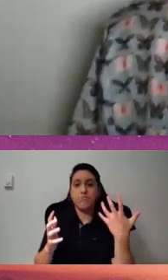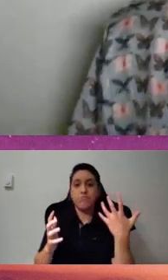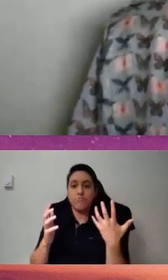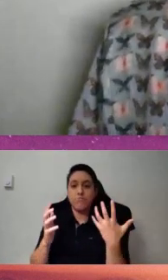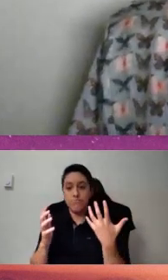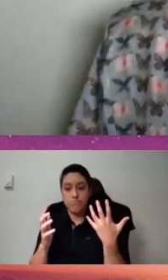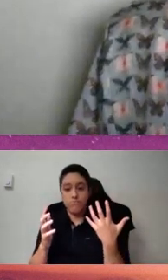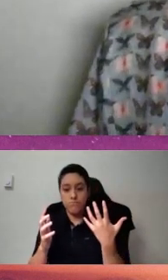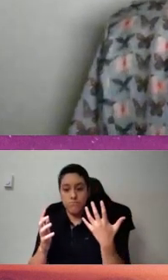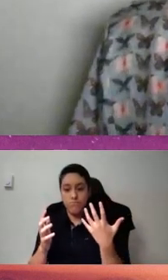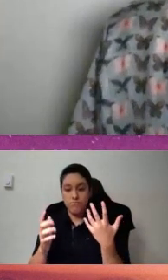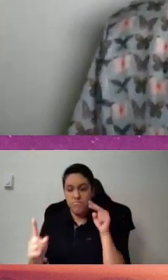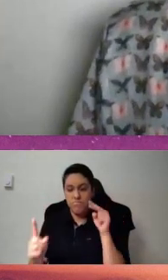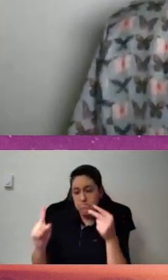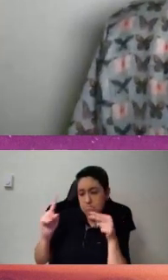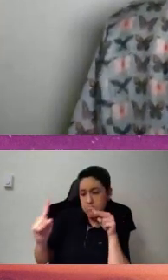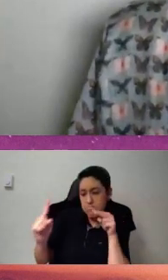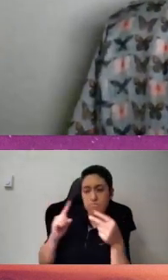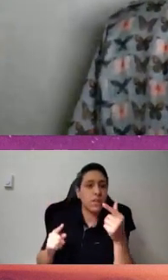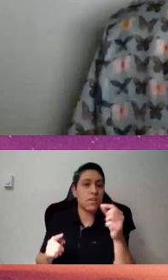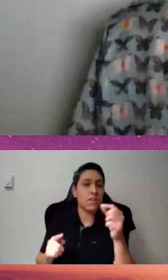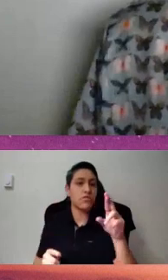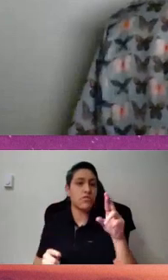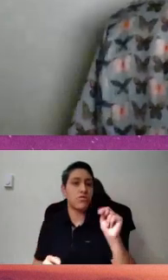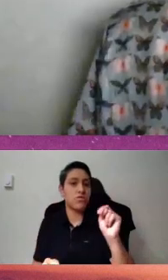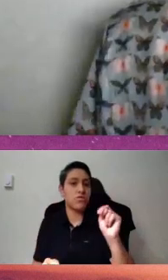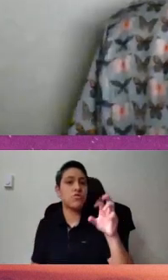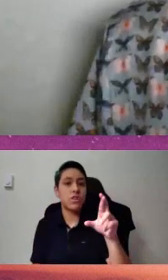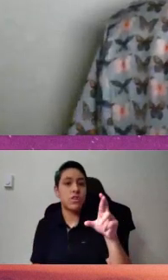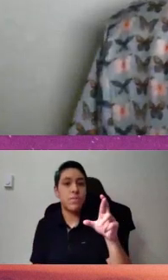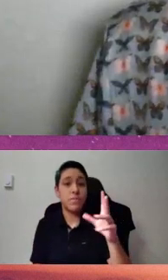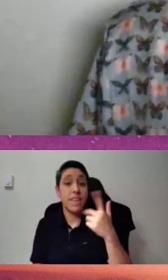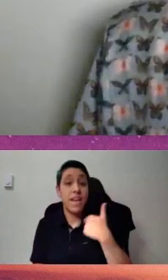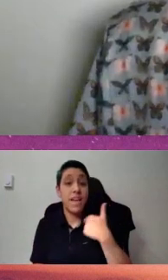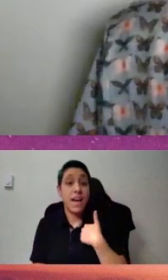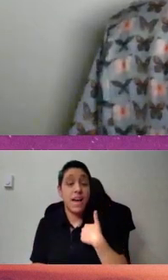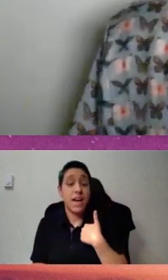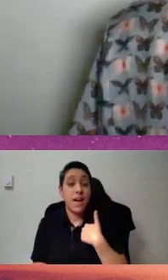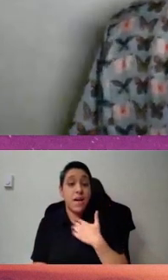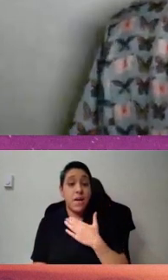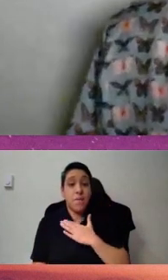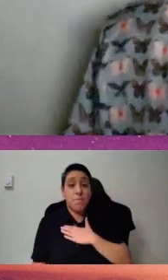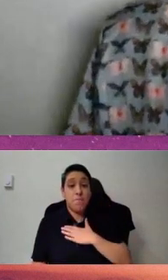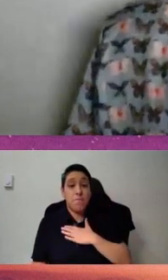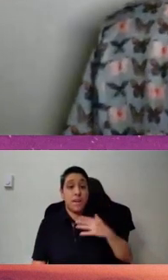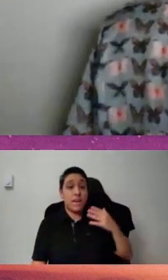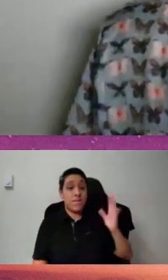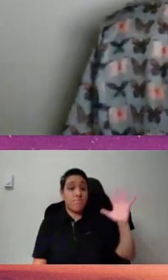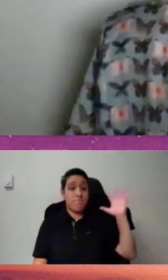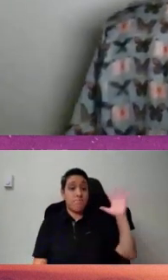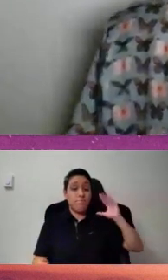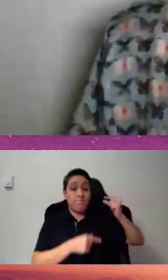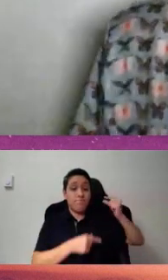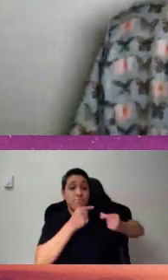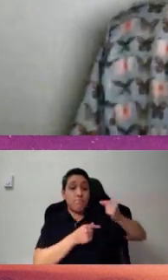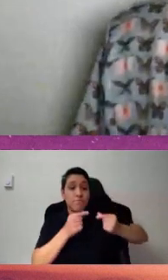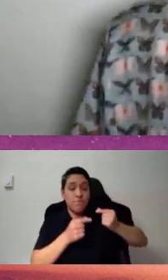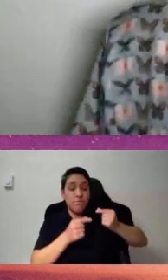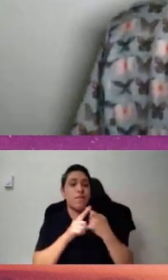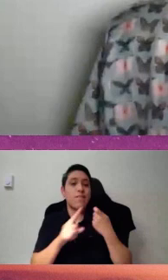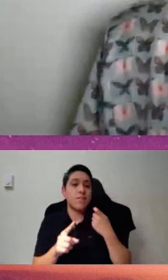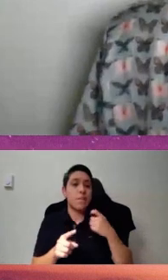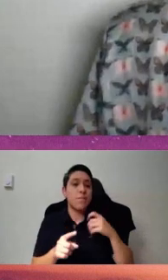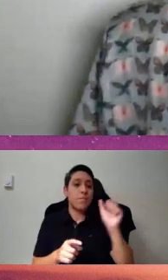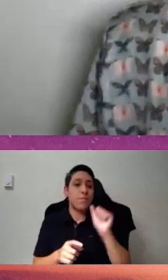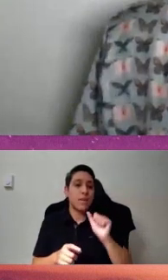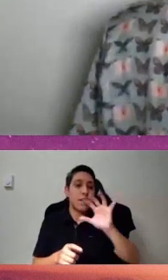gender. I'm a descendant of enslaved Africans in two different parts of this hemisphere, from